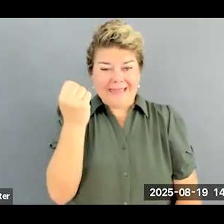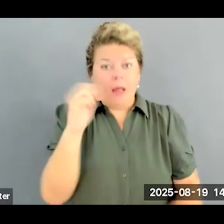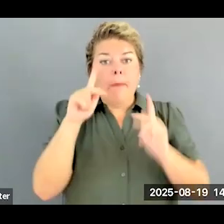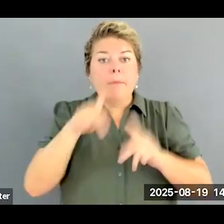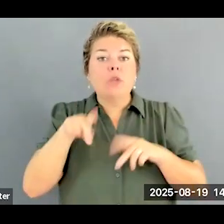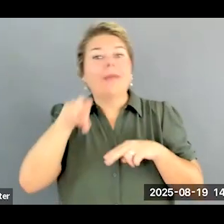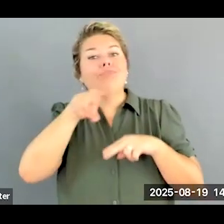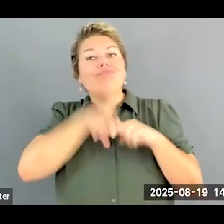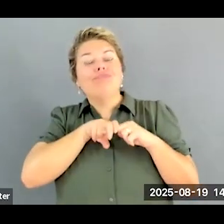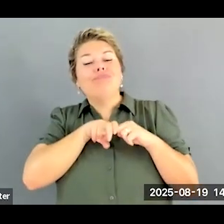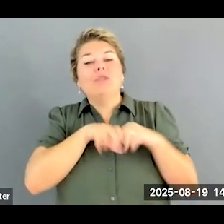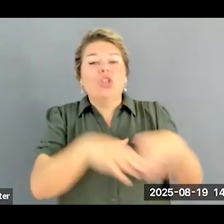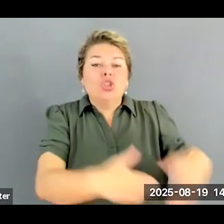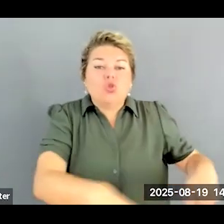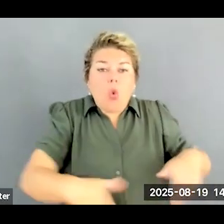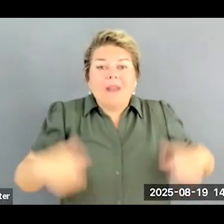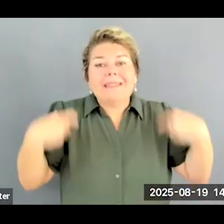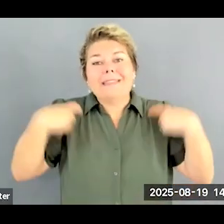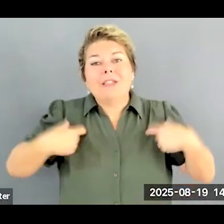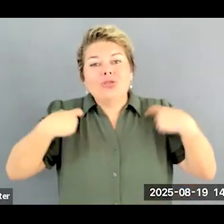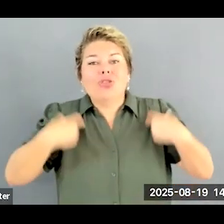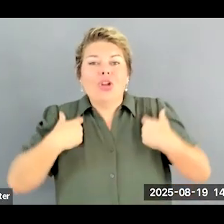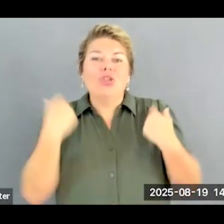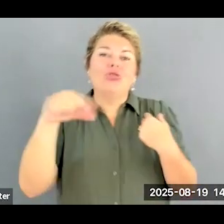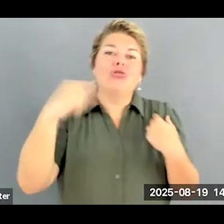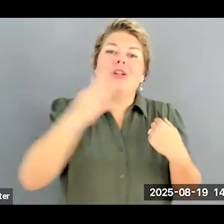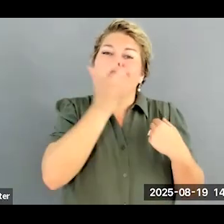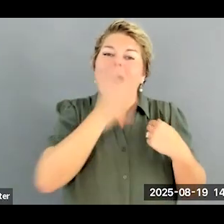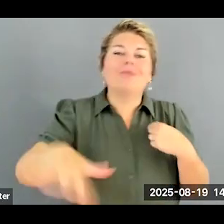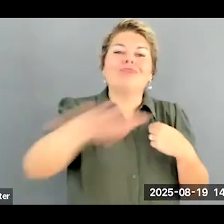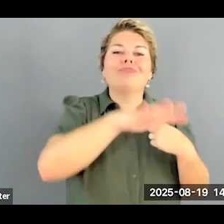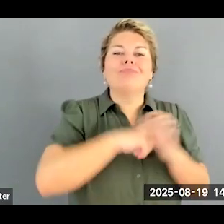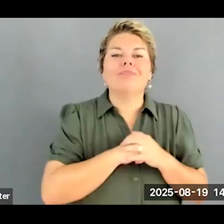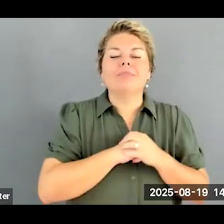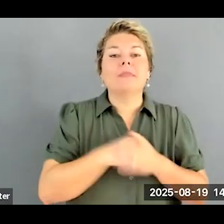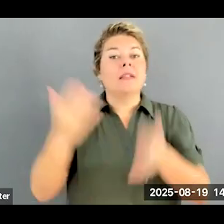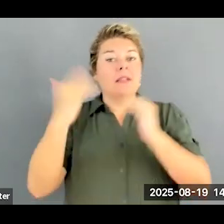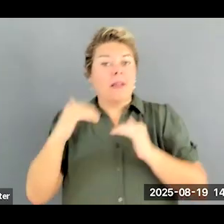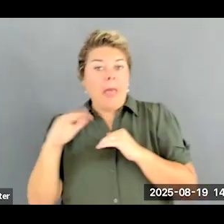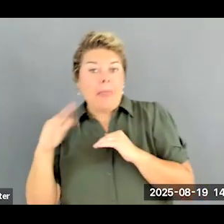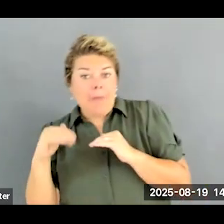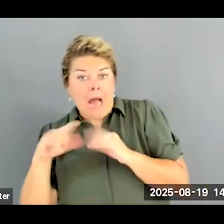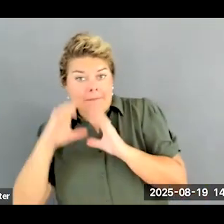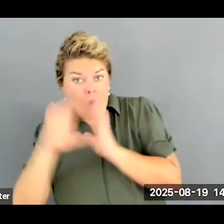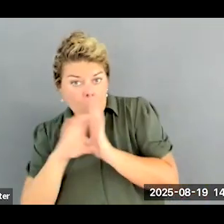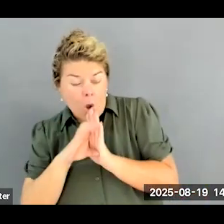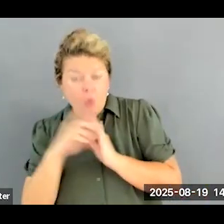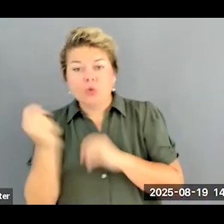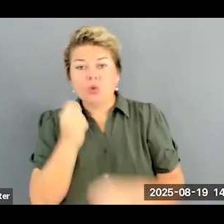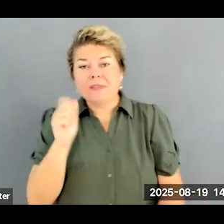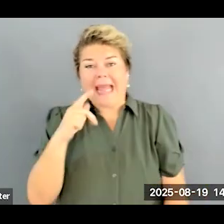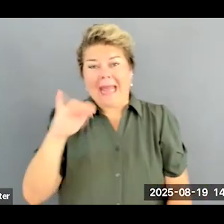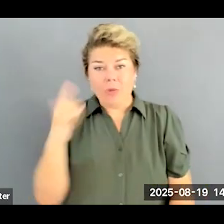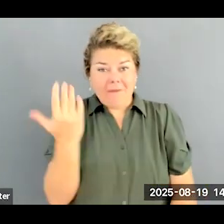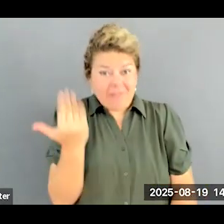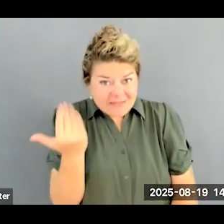on their patio in shorts and a t-shirt with green grass in the yard. Bottom photo. Tuesday, April